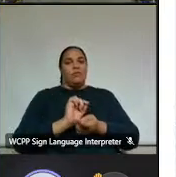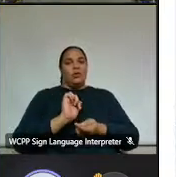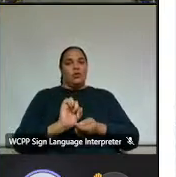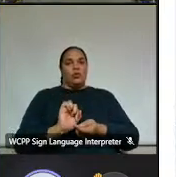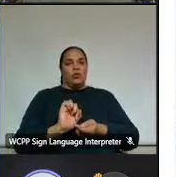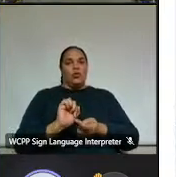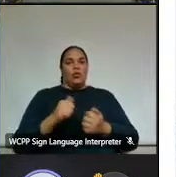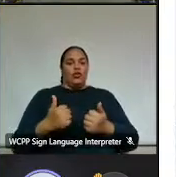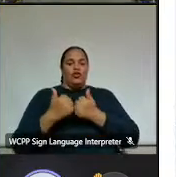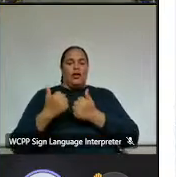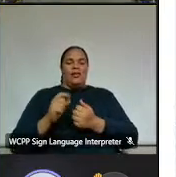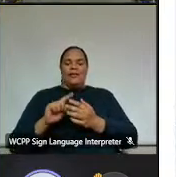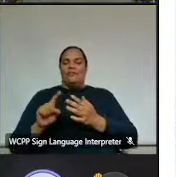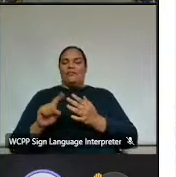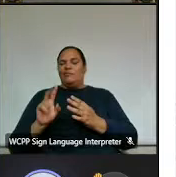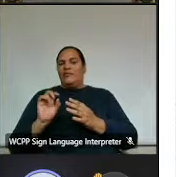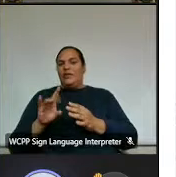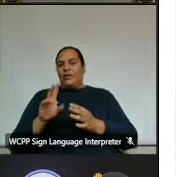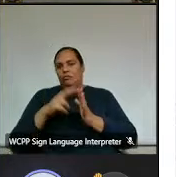the challenges required